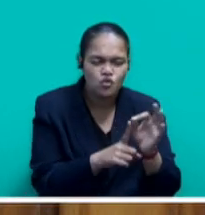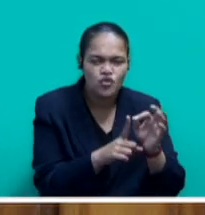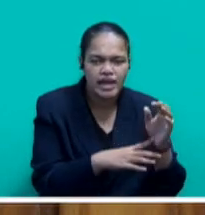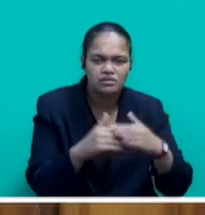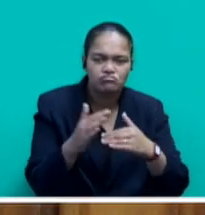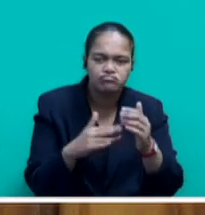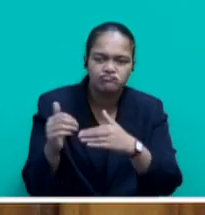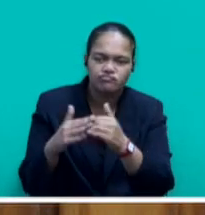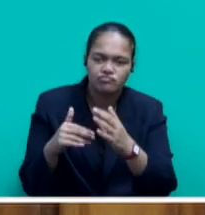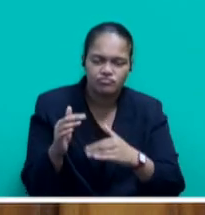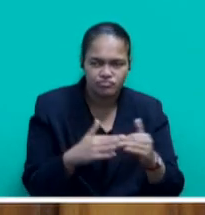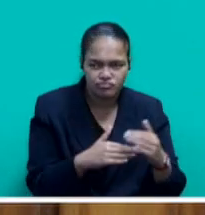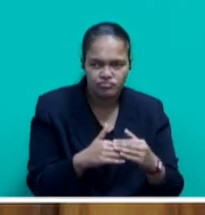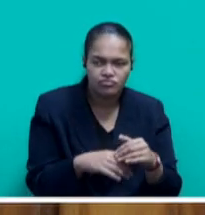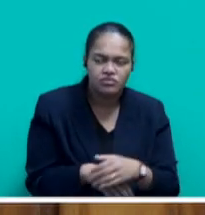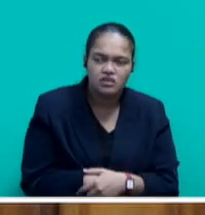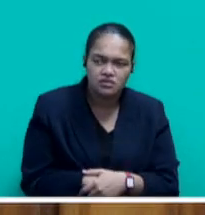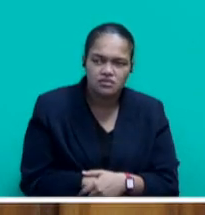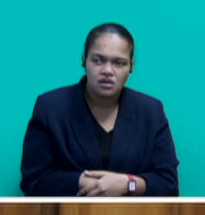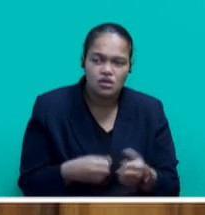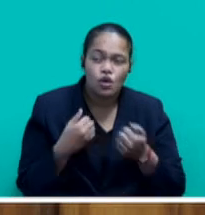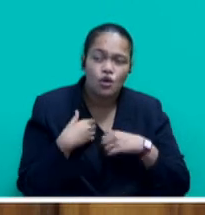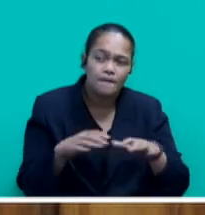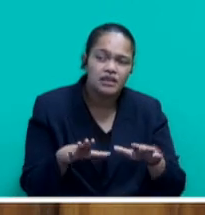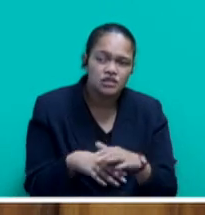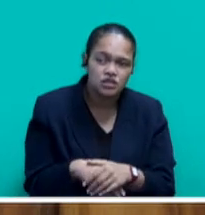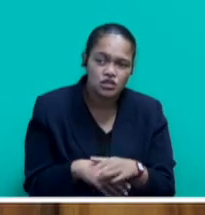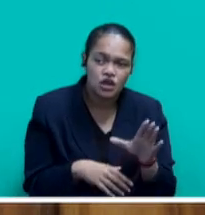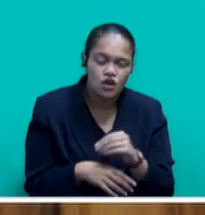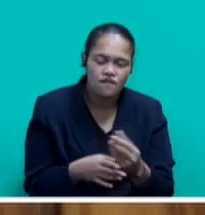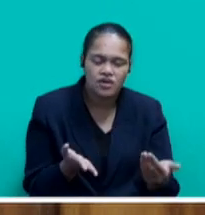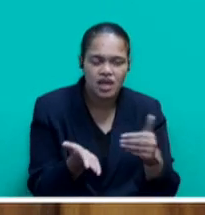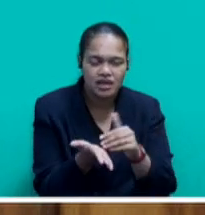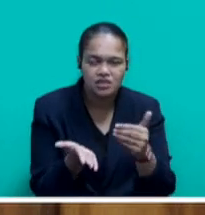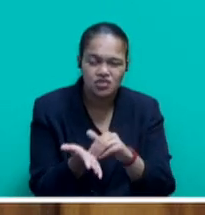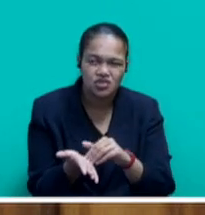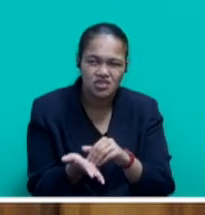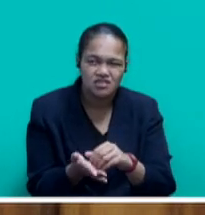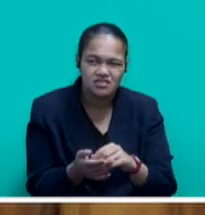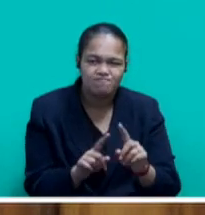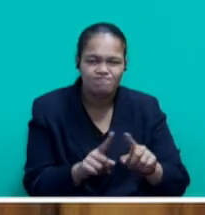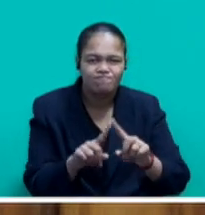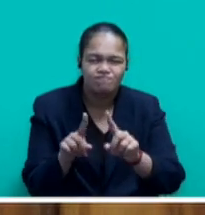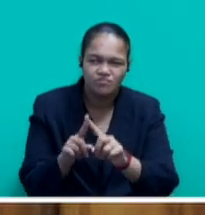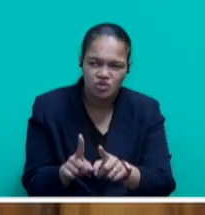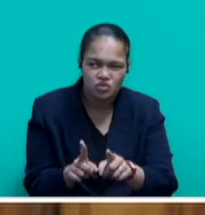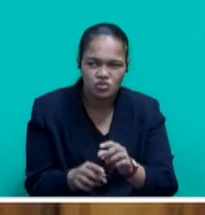Namboro landfill. This includes the completion of additional sections to cater for